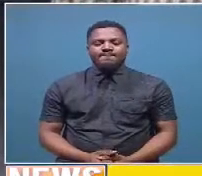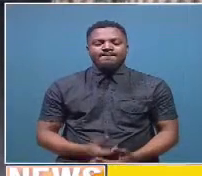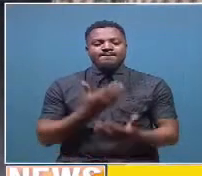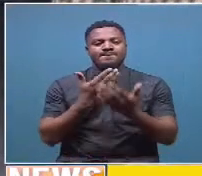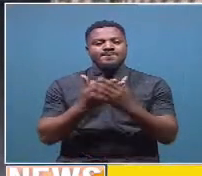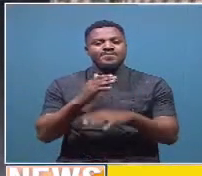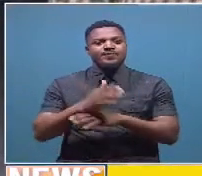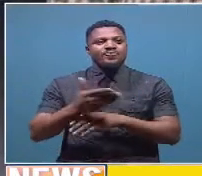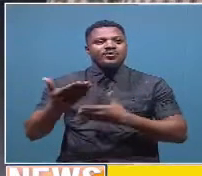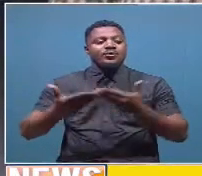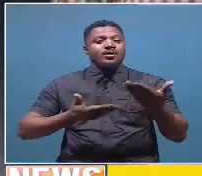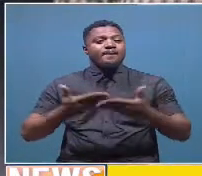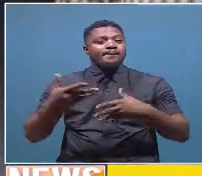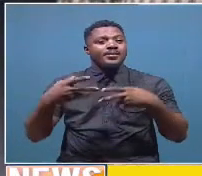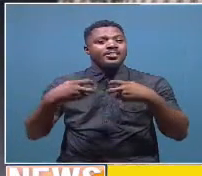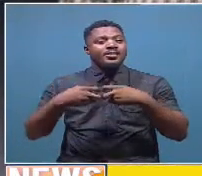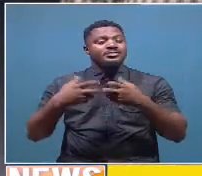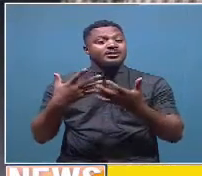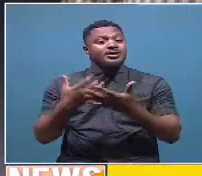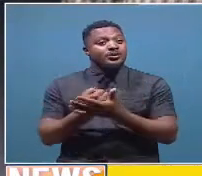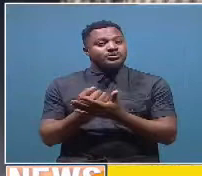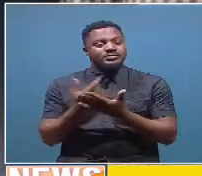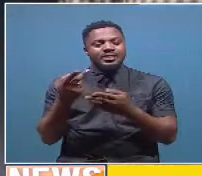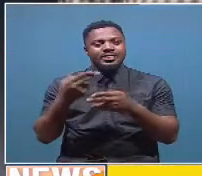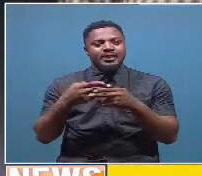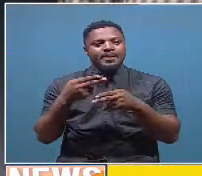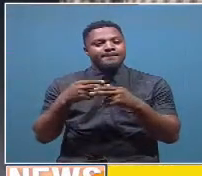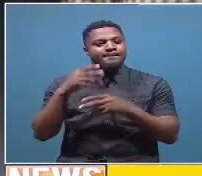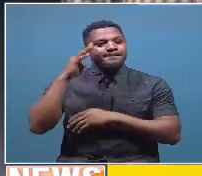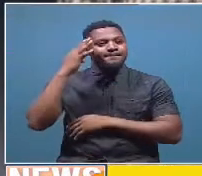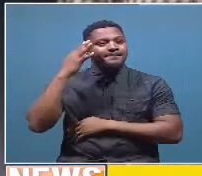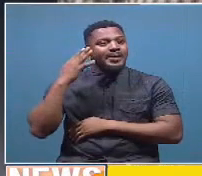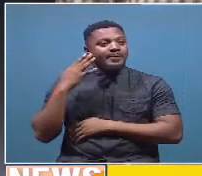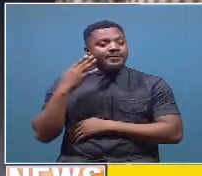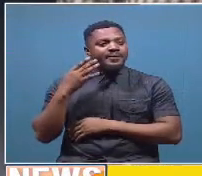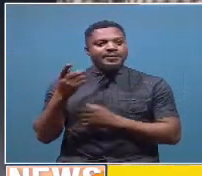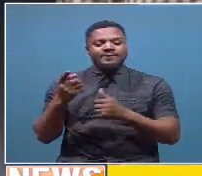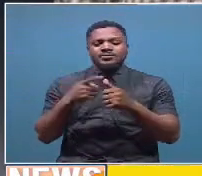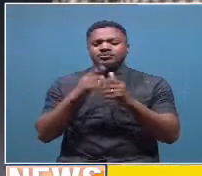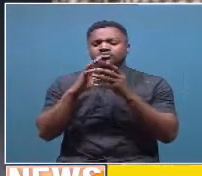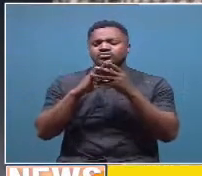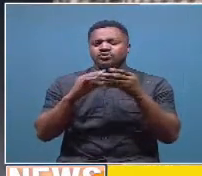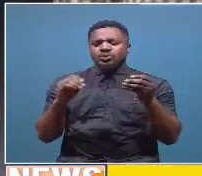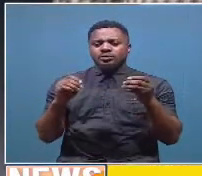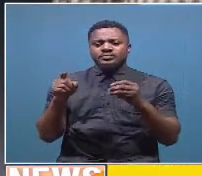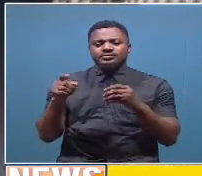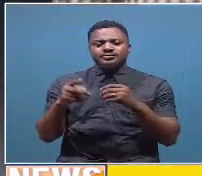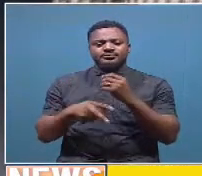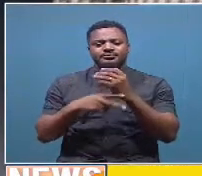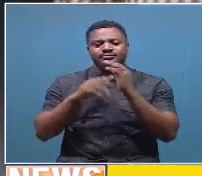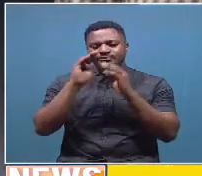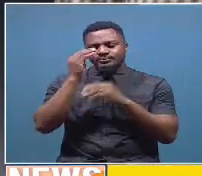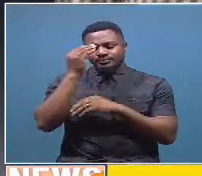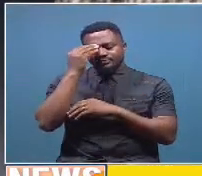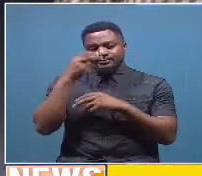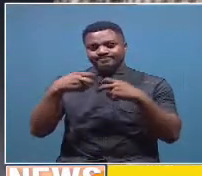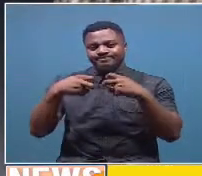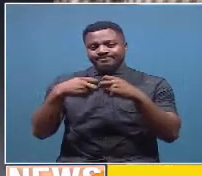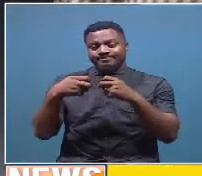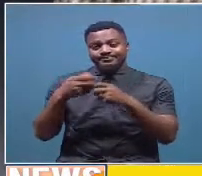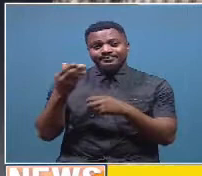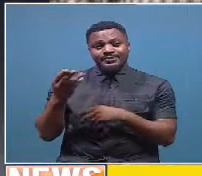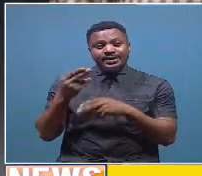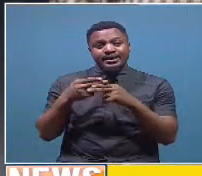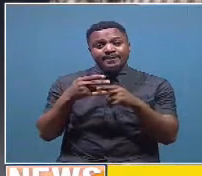Good evening and welcome to the energy segment on News Hour. My name is Mabel Anang. To our first story, the Deputy Minister for Energy, Mr.